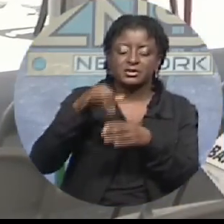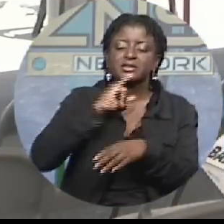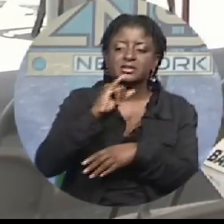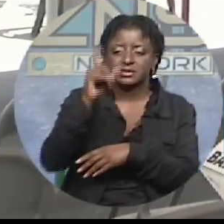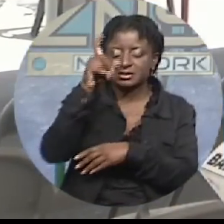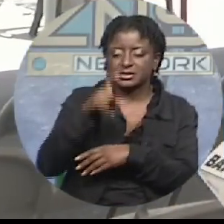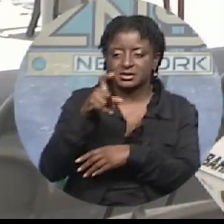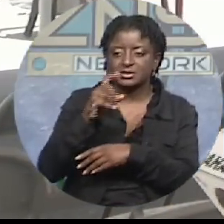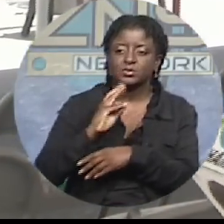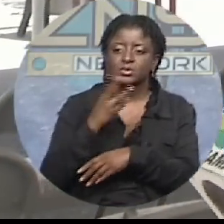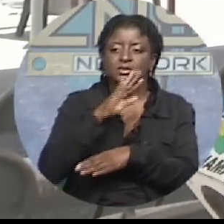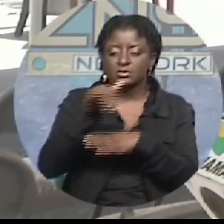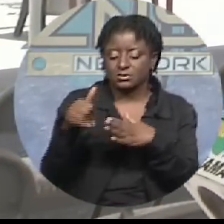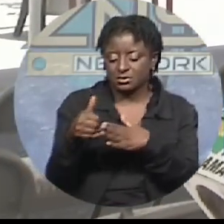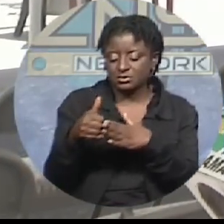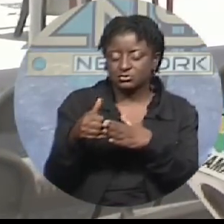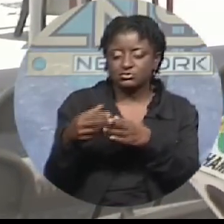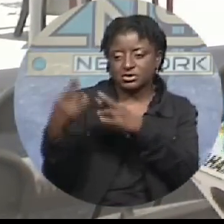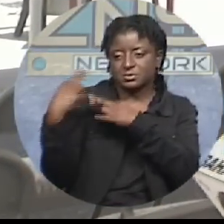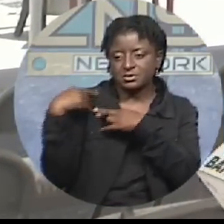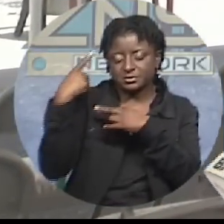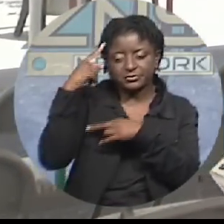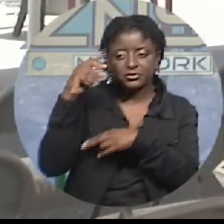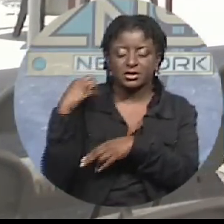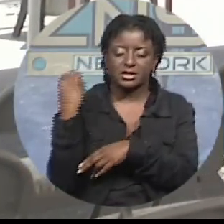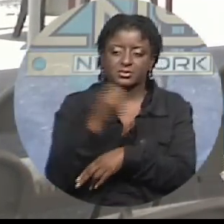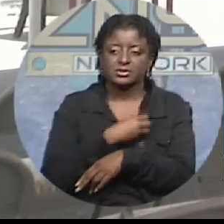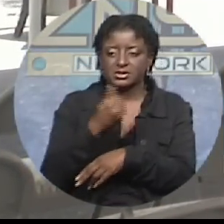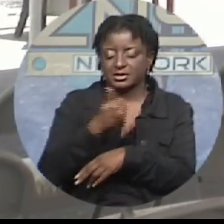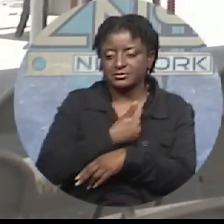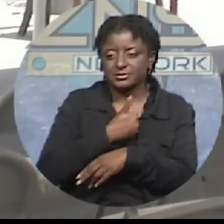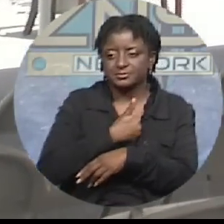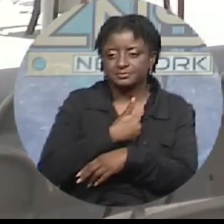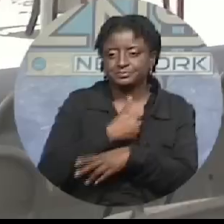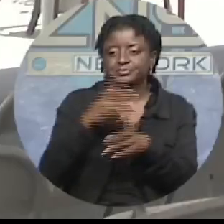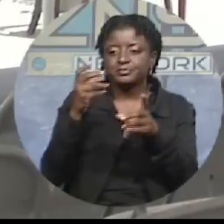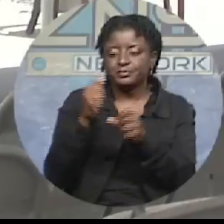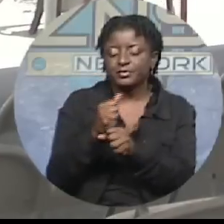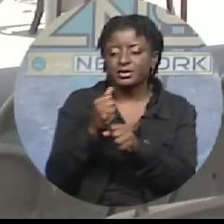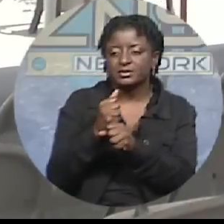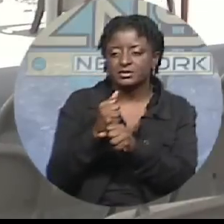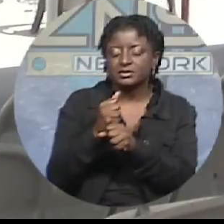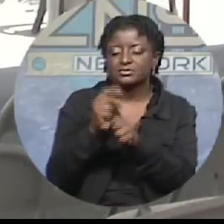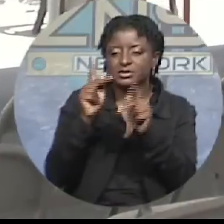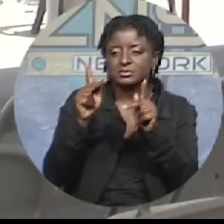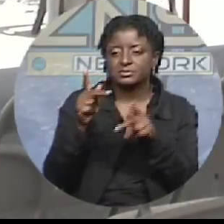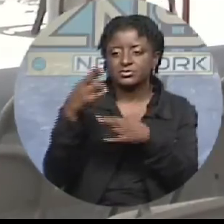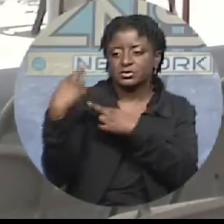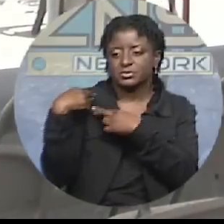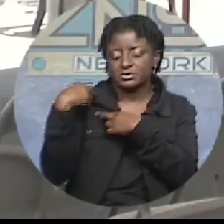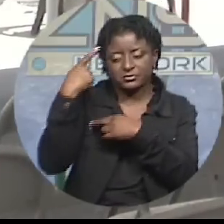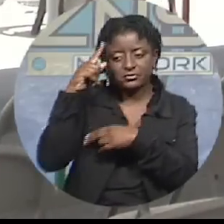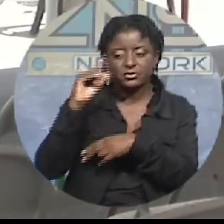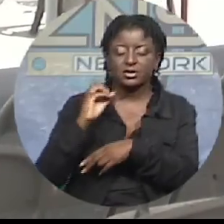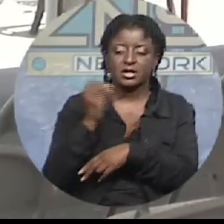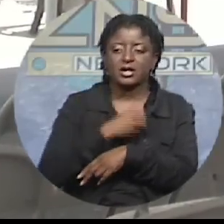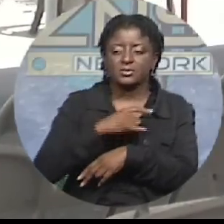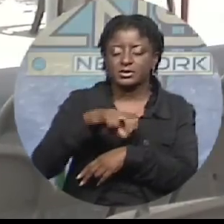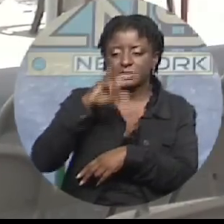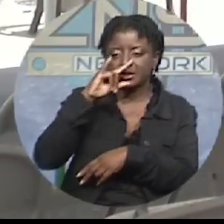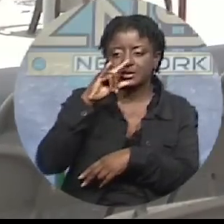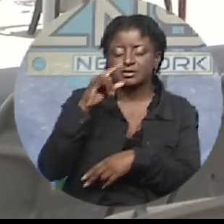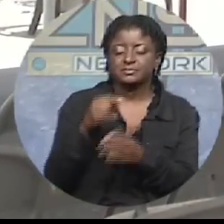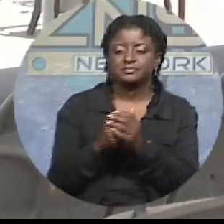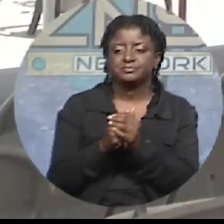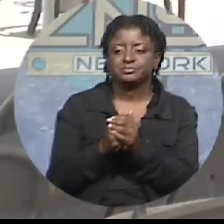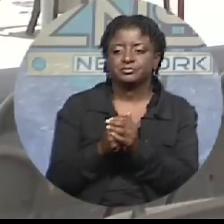ourselves and to the nation at large. Let us take responsibility for our kids. And I think if much